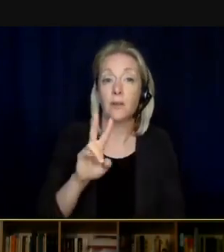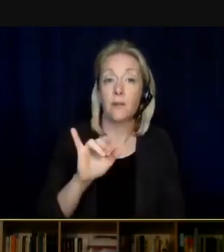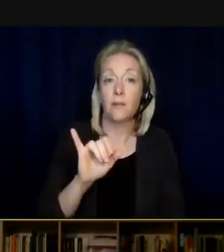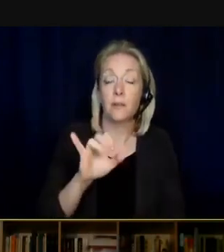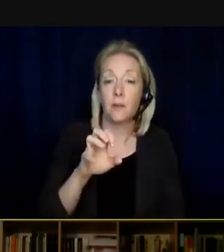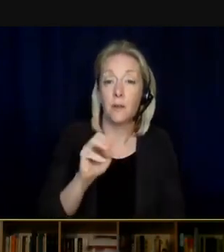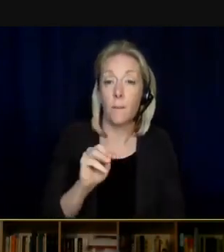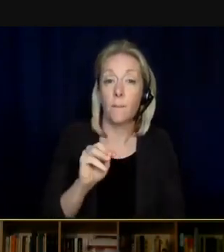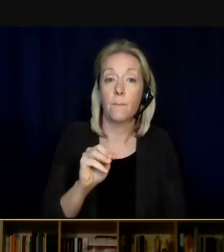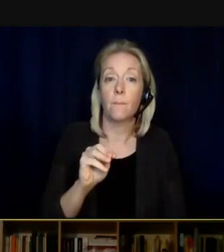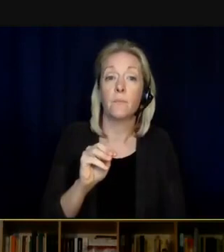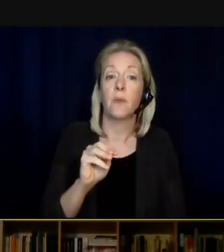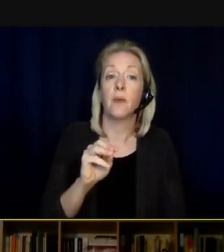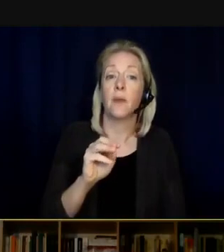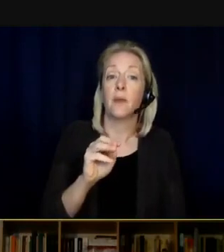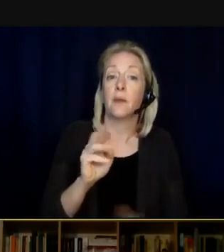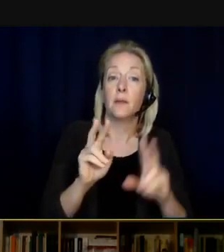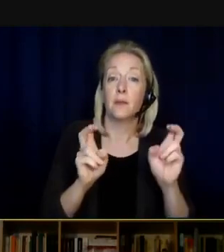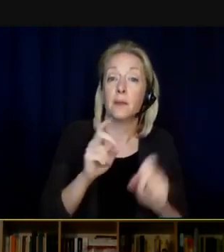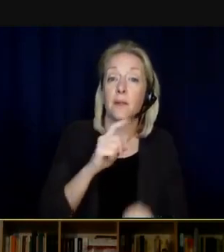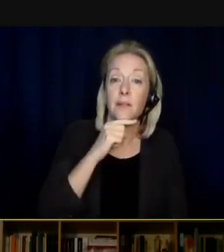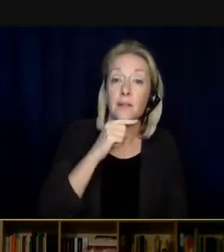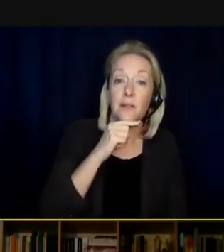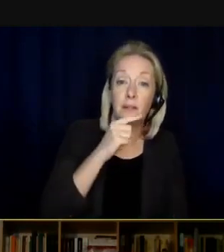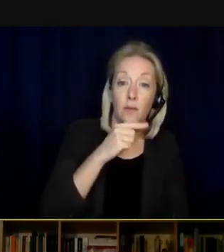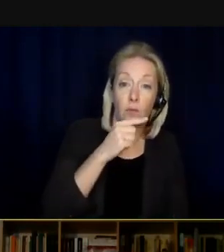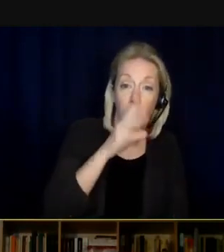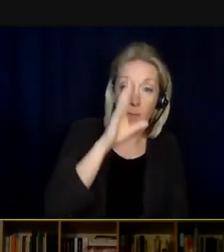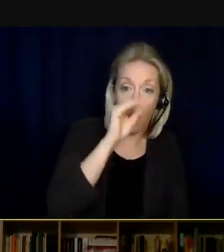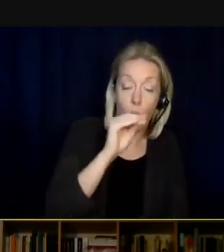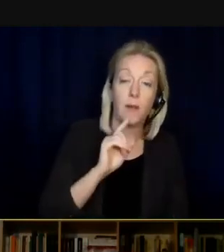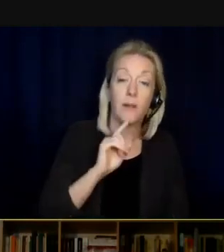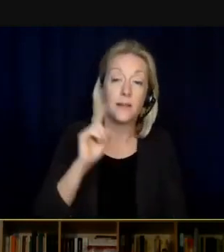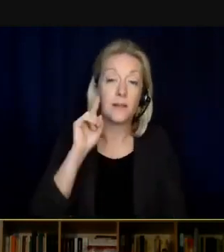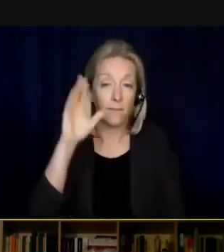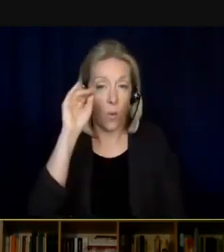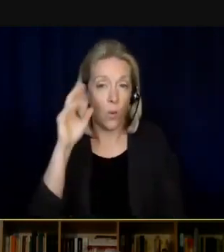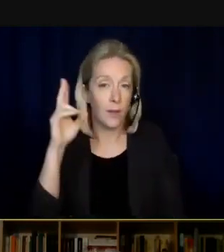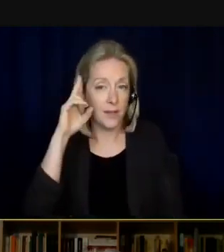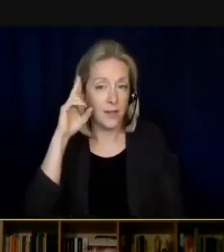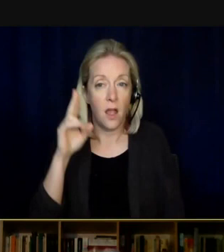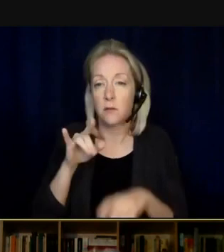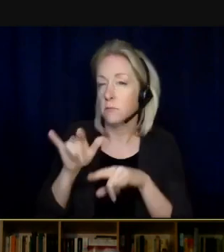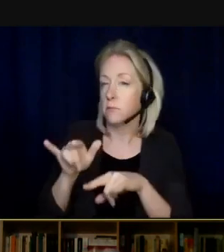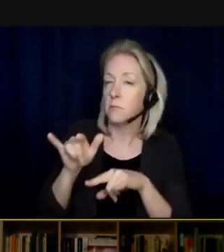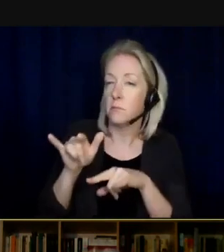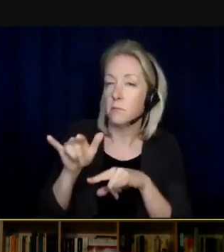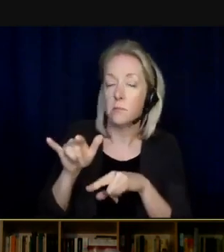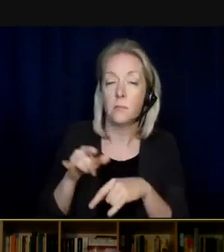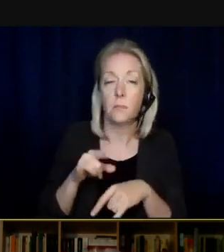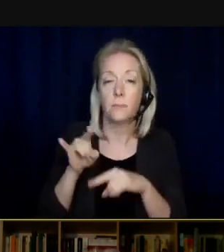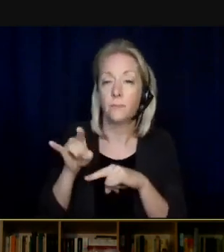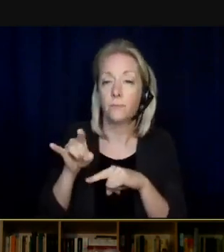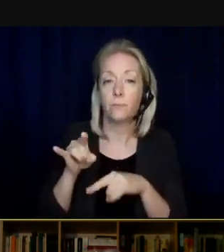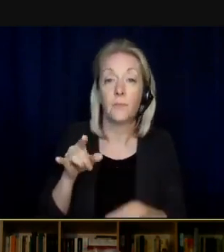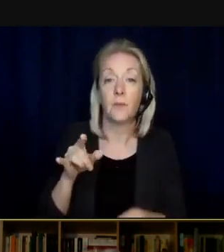hearing boy who makes fun of a deaf boy in his class as a cochlear implant. And the